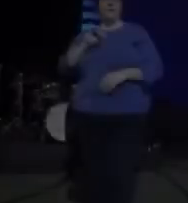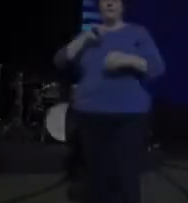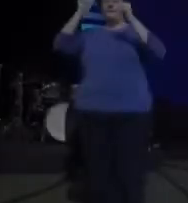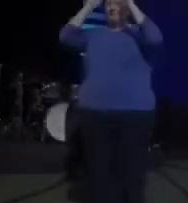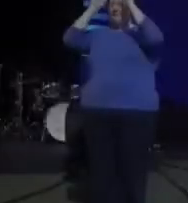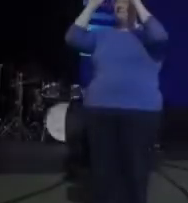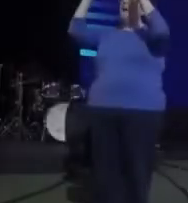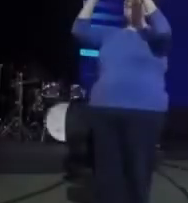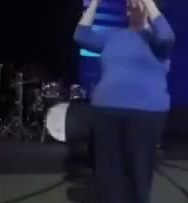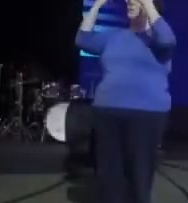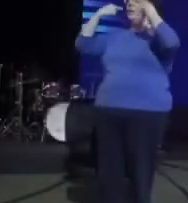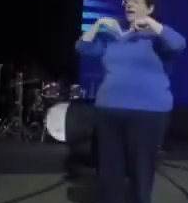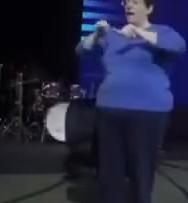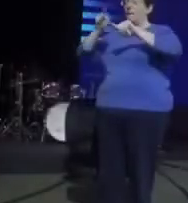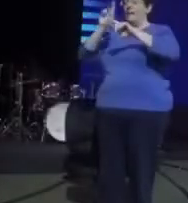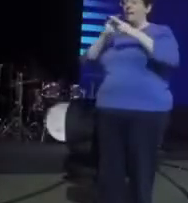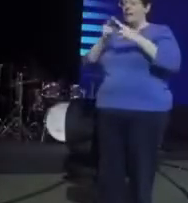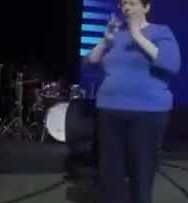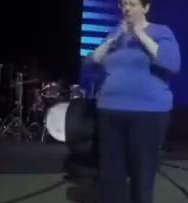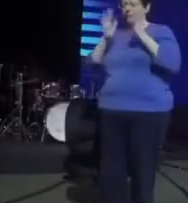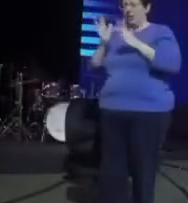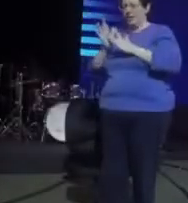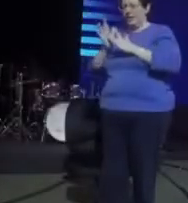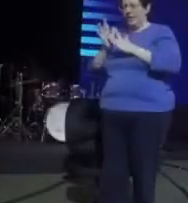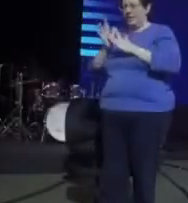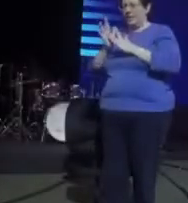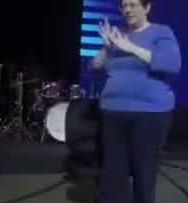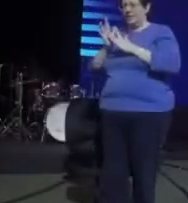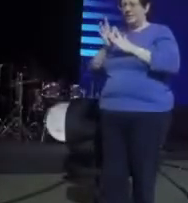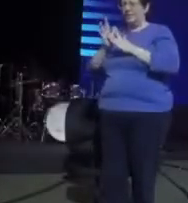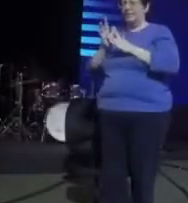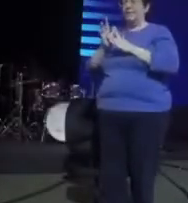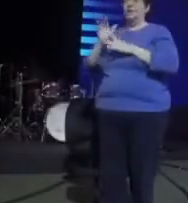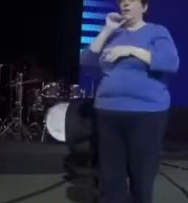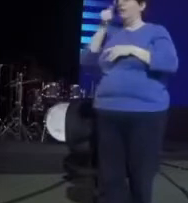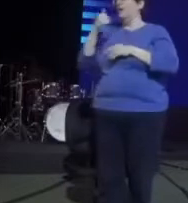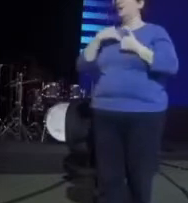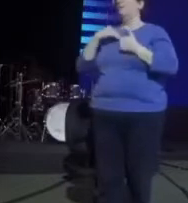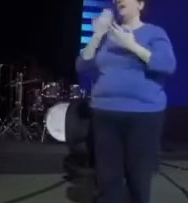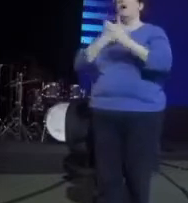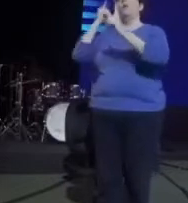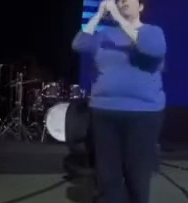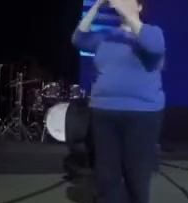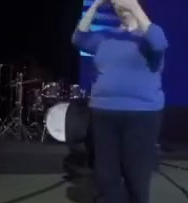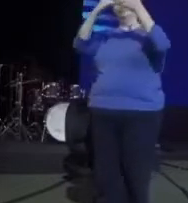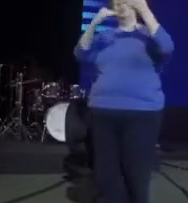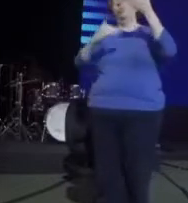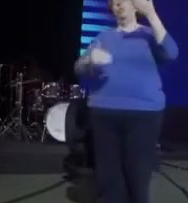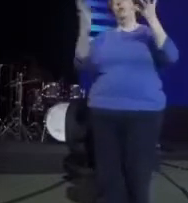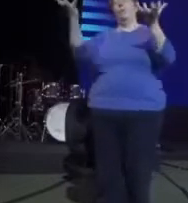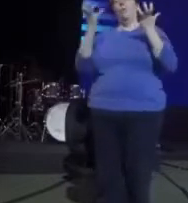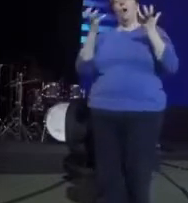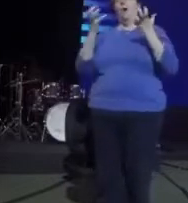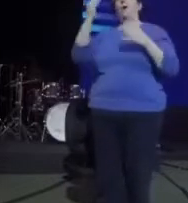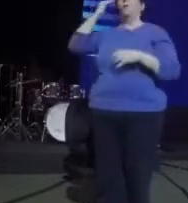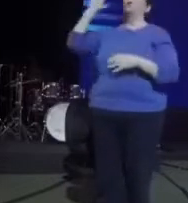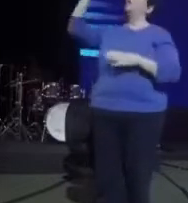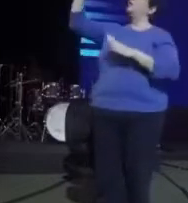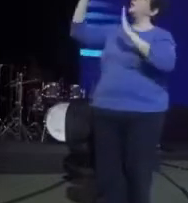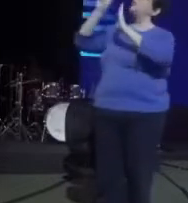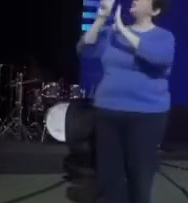Father, we come to you in the name of Jesus. We don't come in our own power, our own desires, our own wants, will. We know it's your